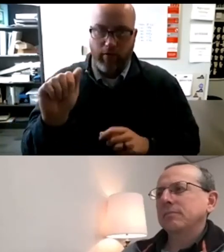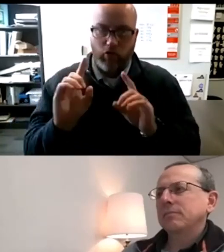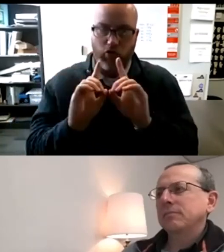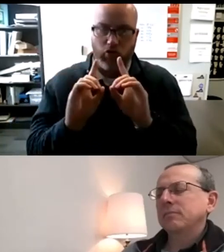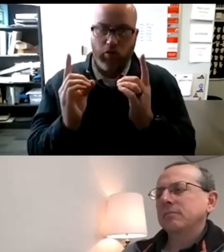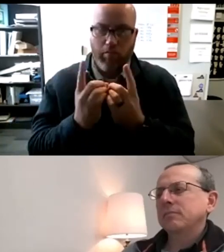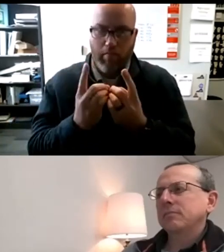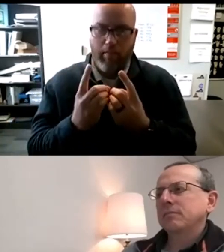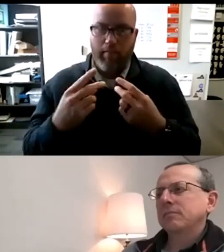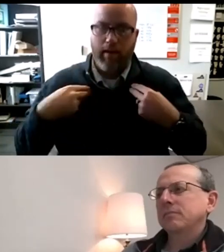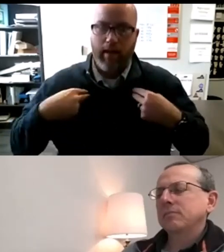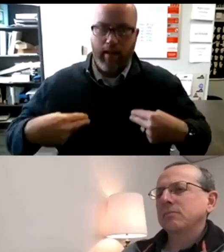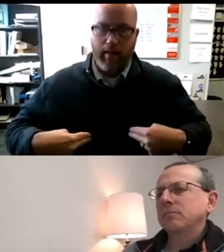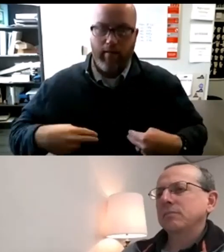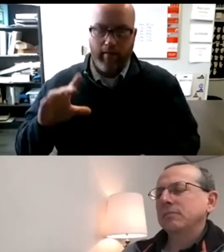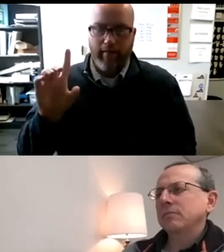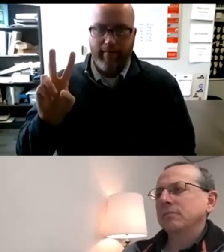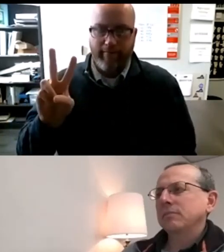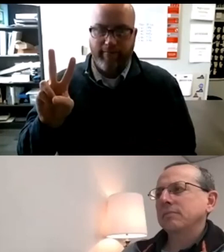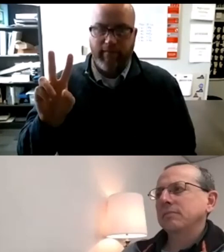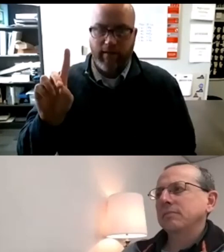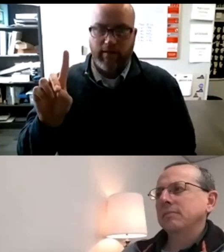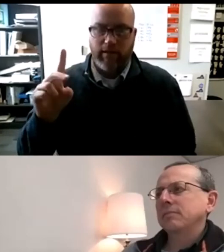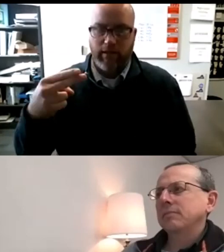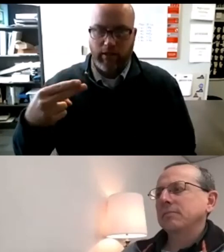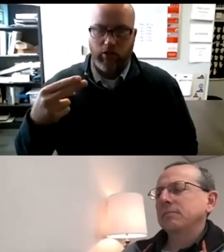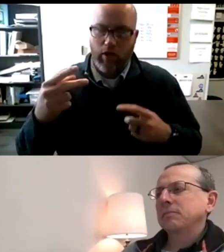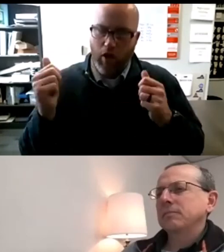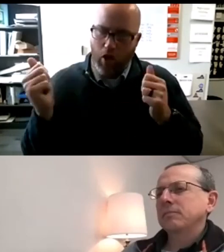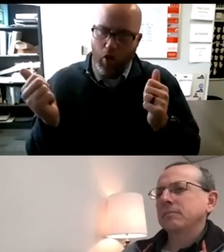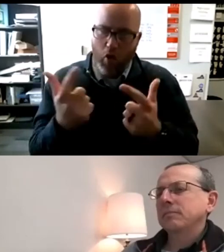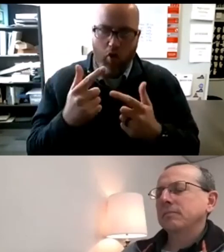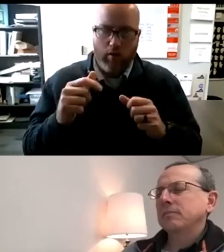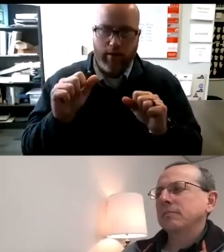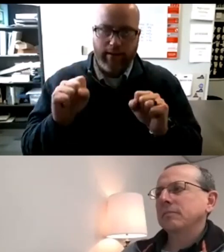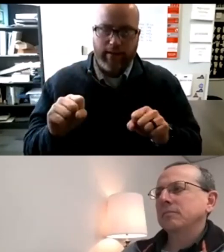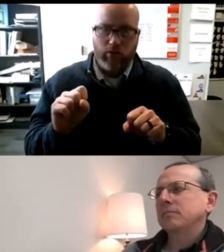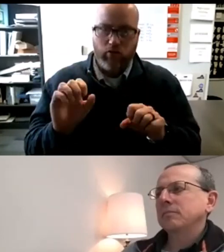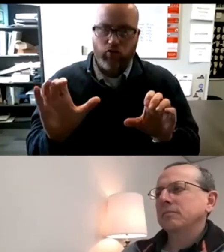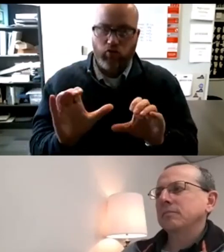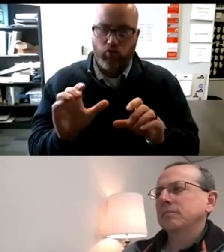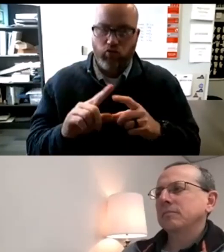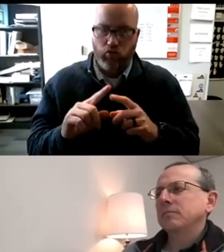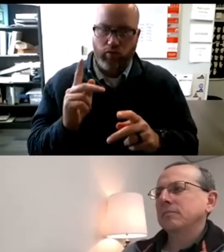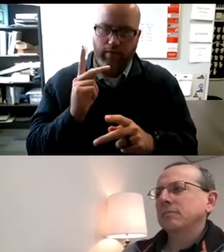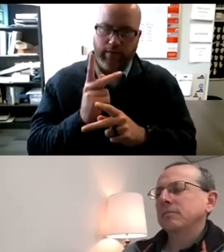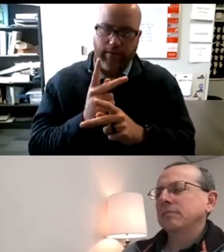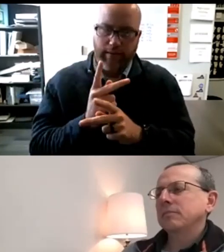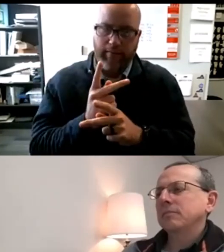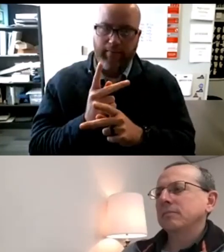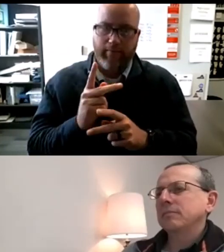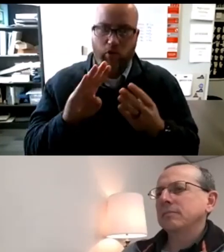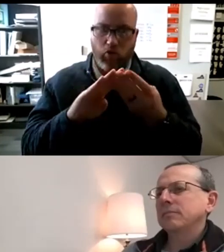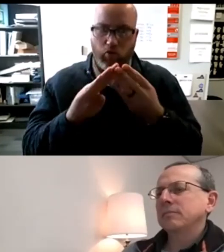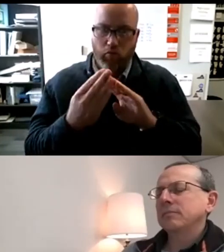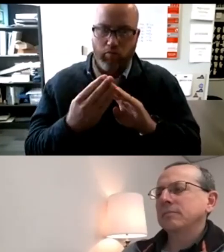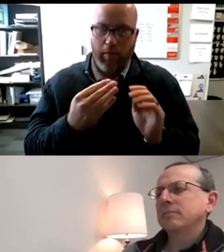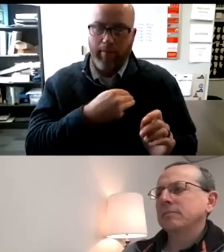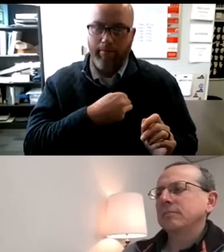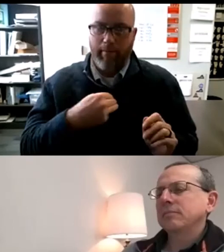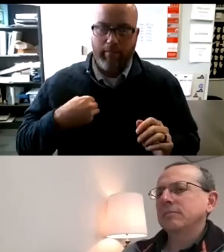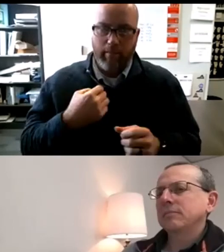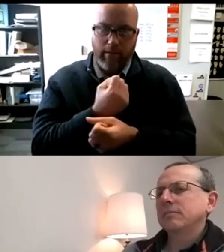of Health to do all we can to help keep our community members safe and